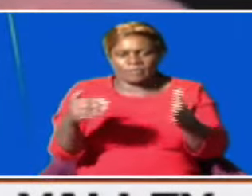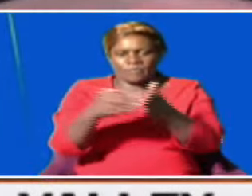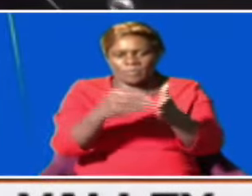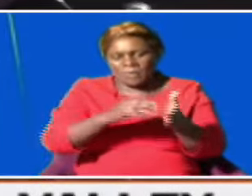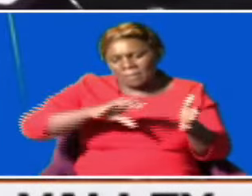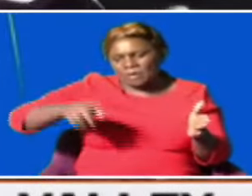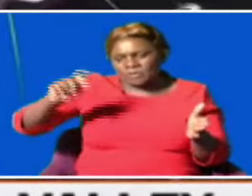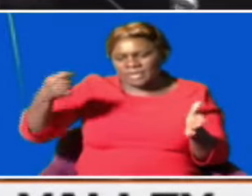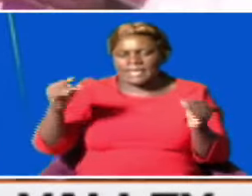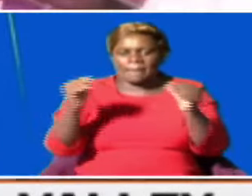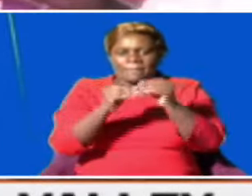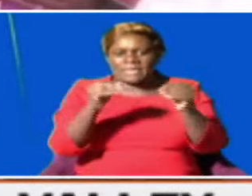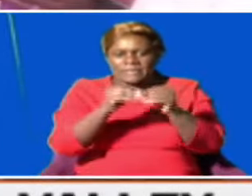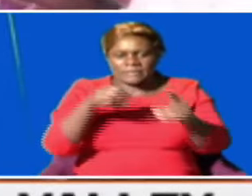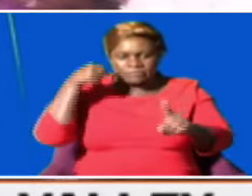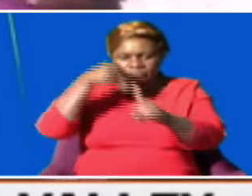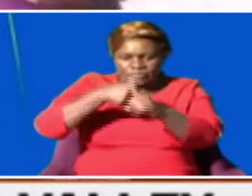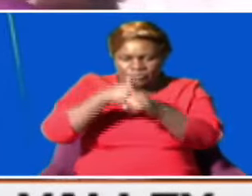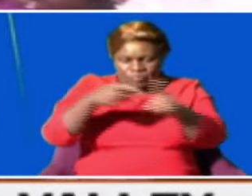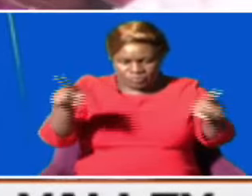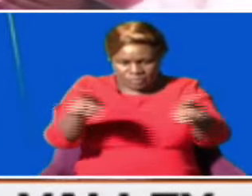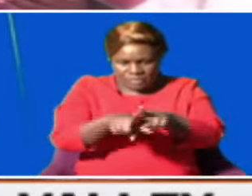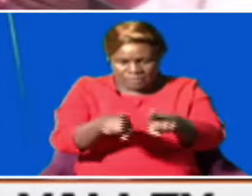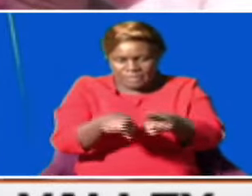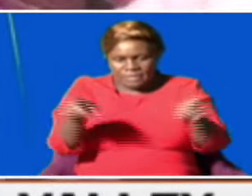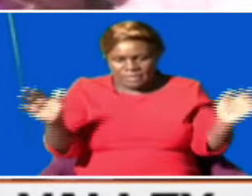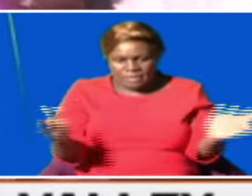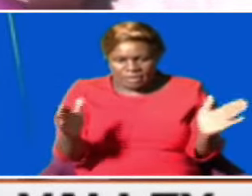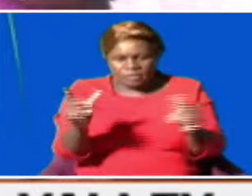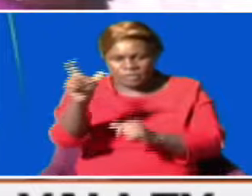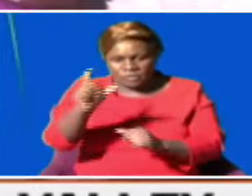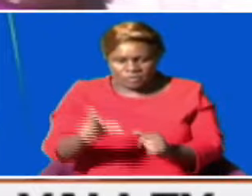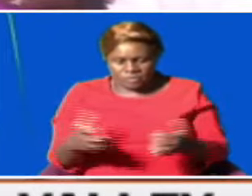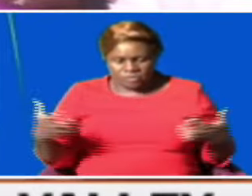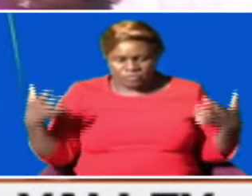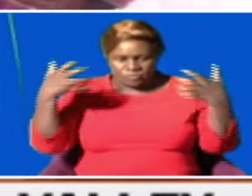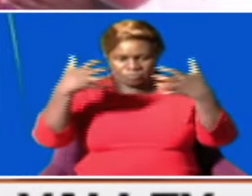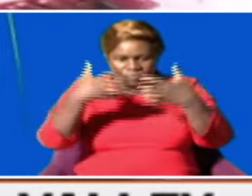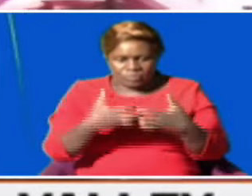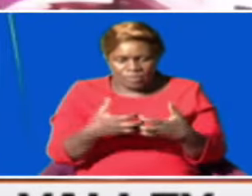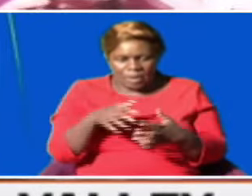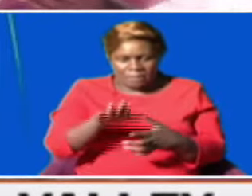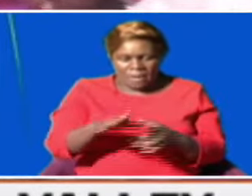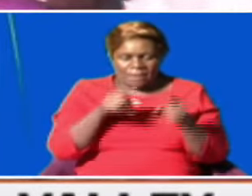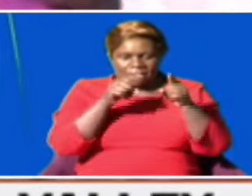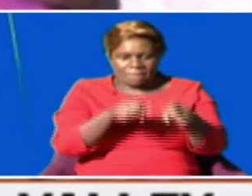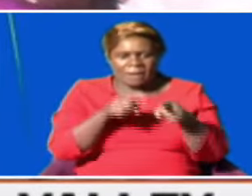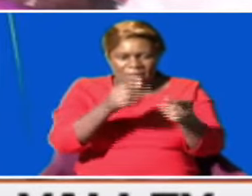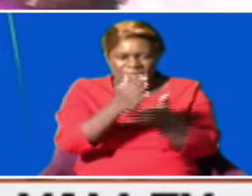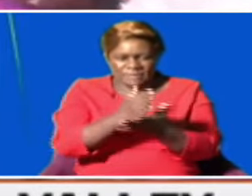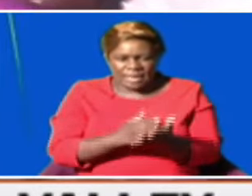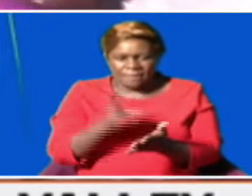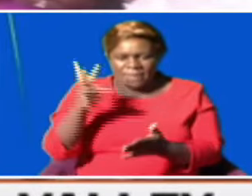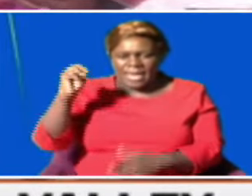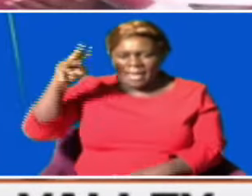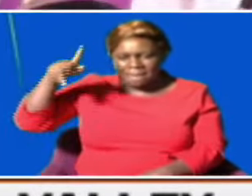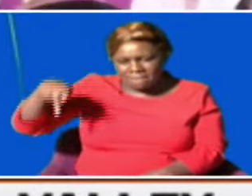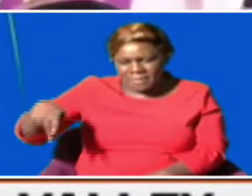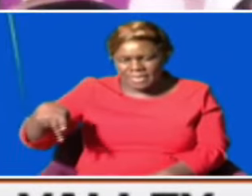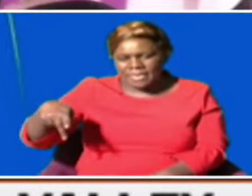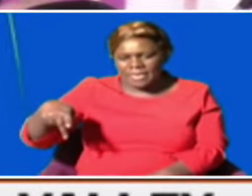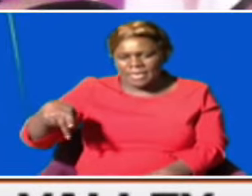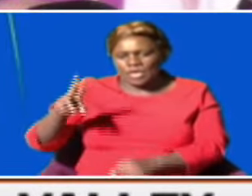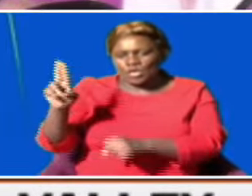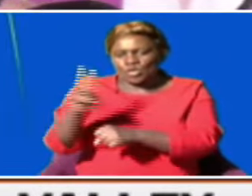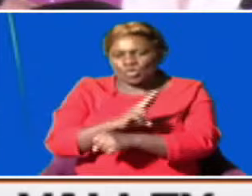Mount Kenya region, advocating for the same, while urging the region to remain united, as he accused a section of MPs of